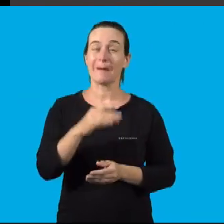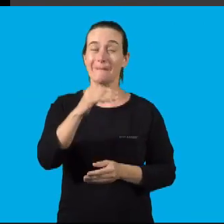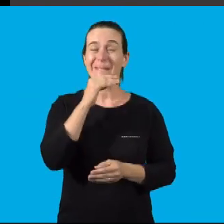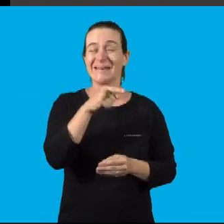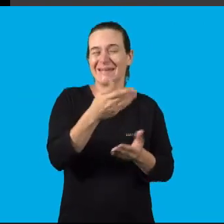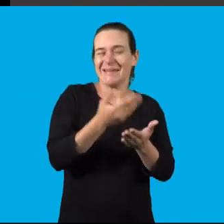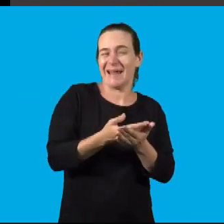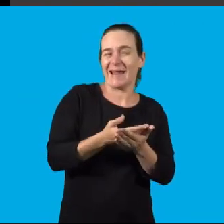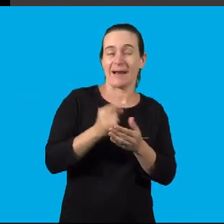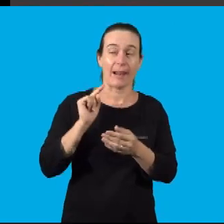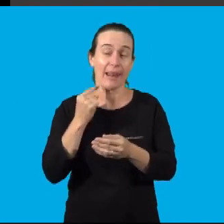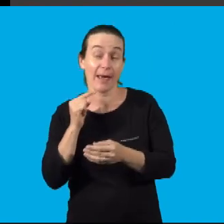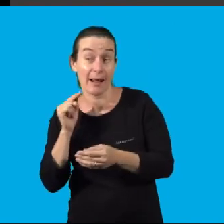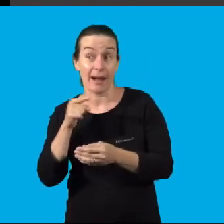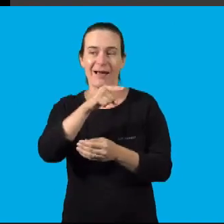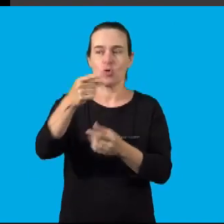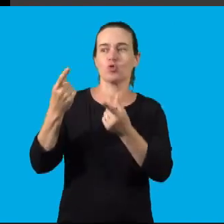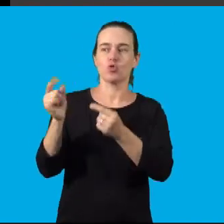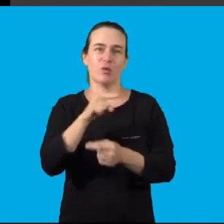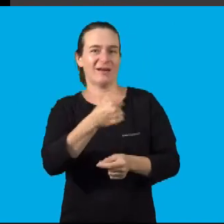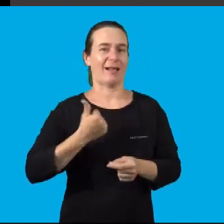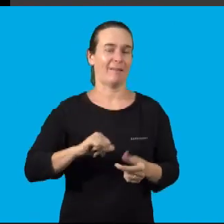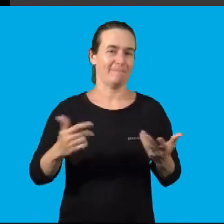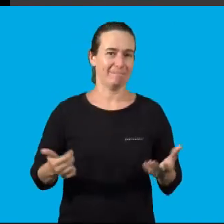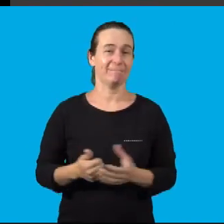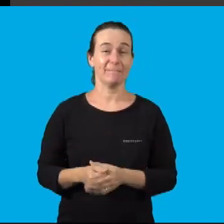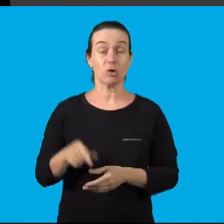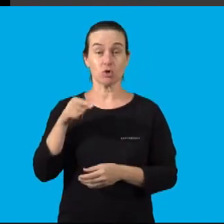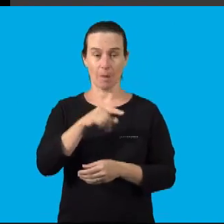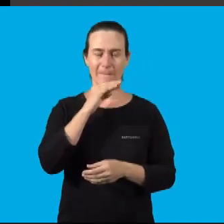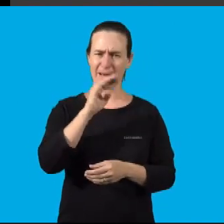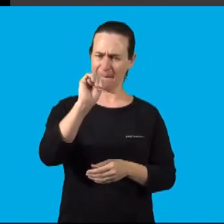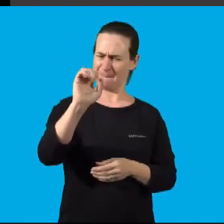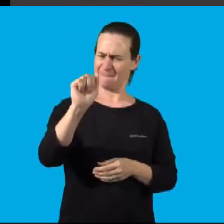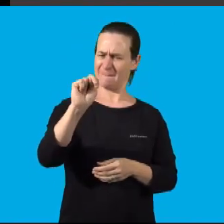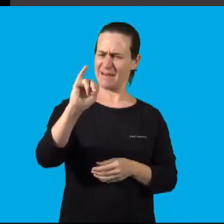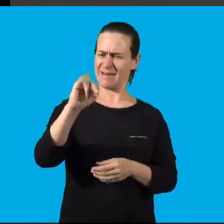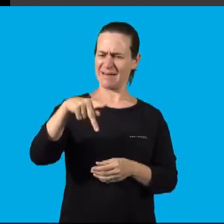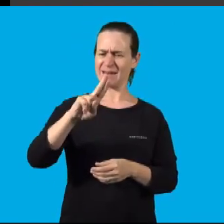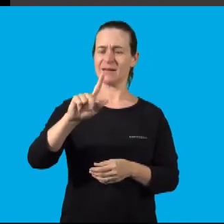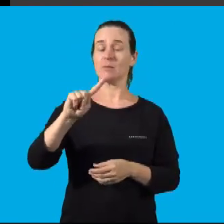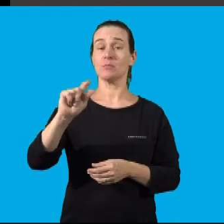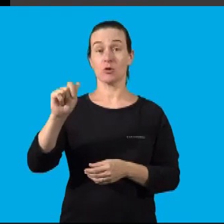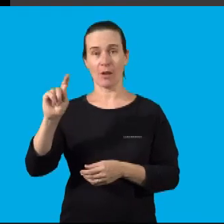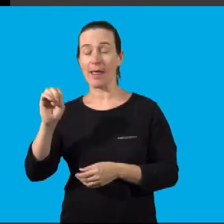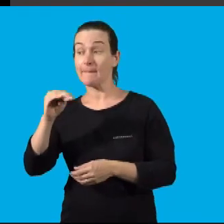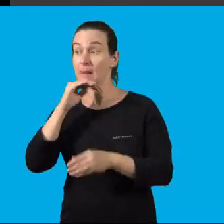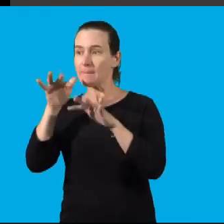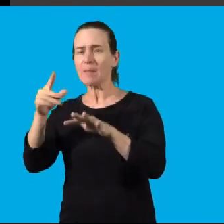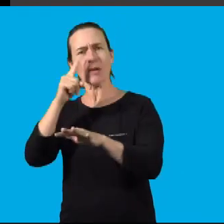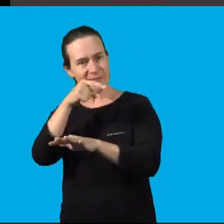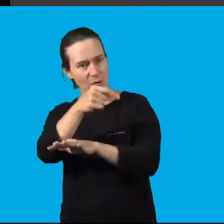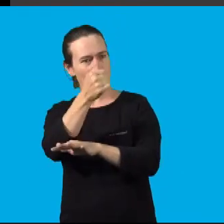do with manipulation and deception. He's deceiving people to believe that he's one way when he's in actual fact a different